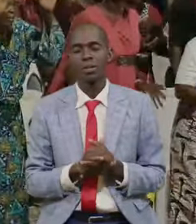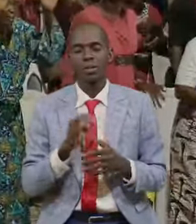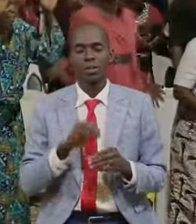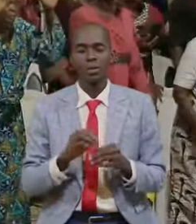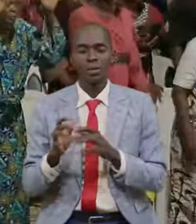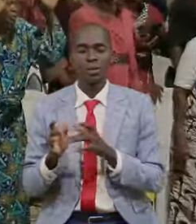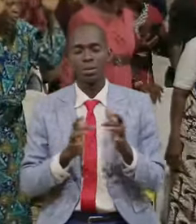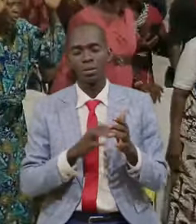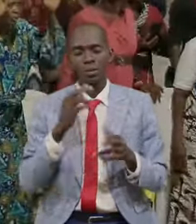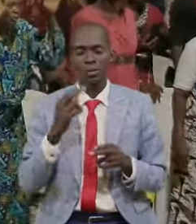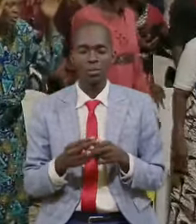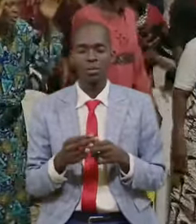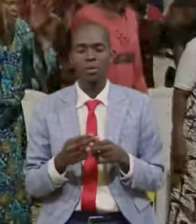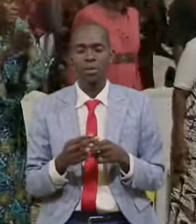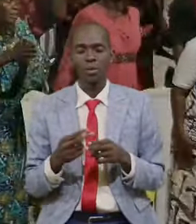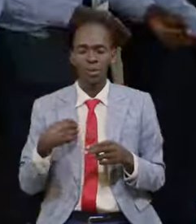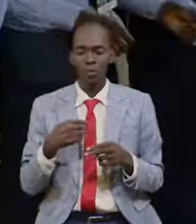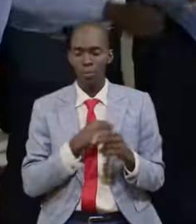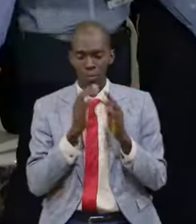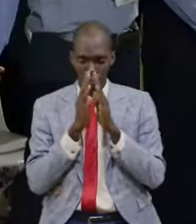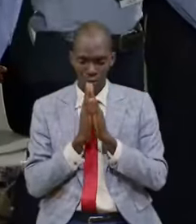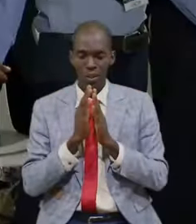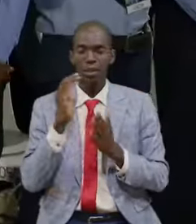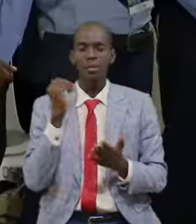Jesus' name, we pray.